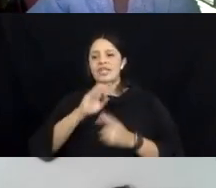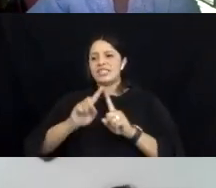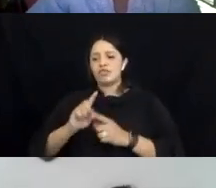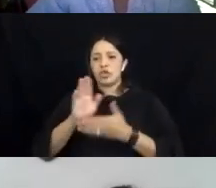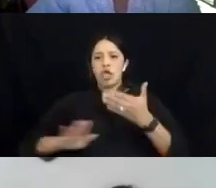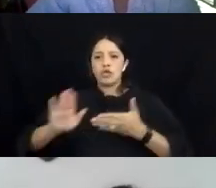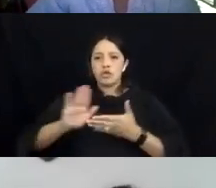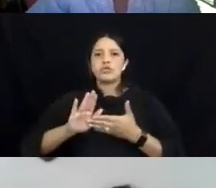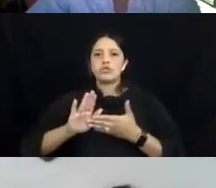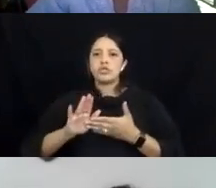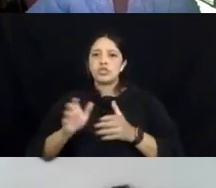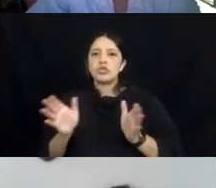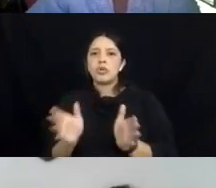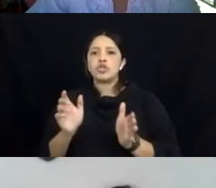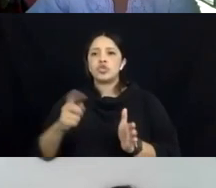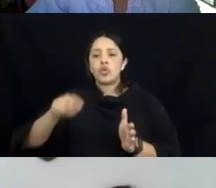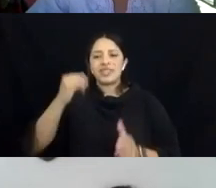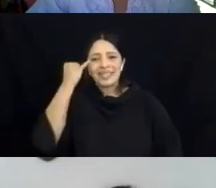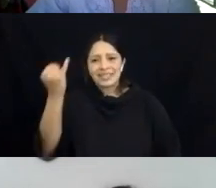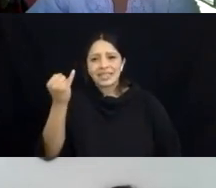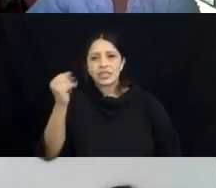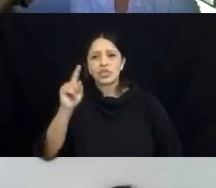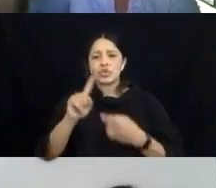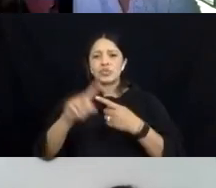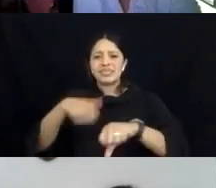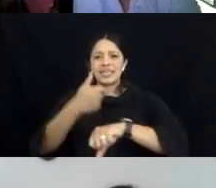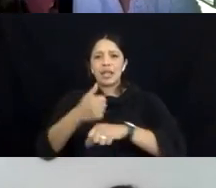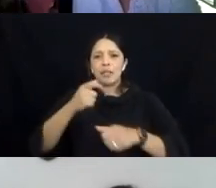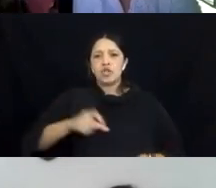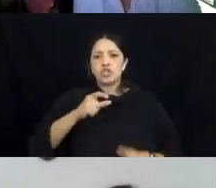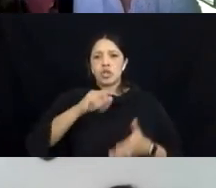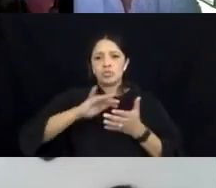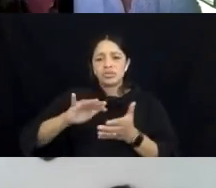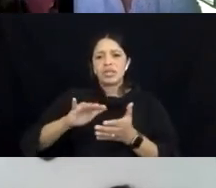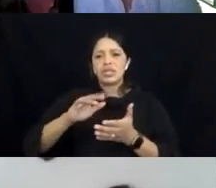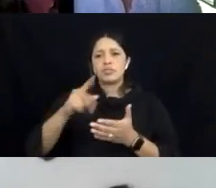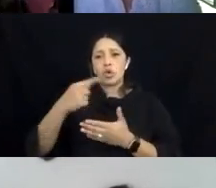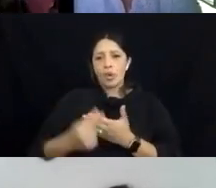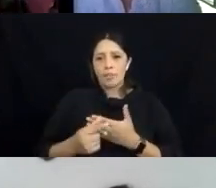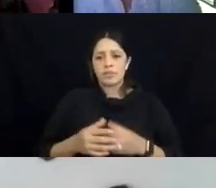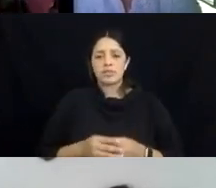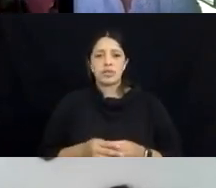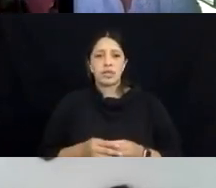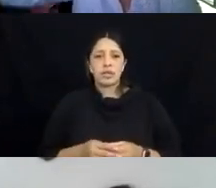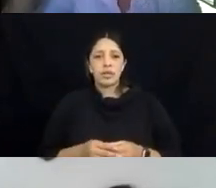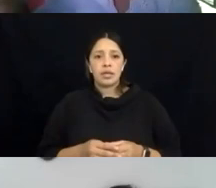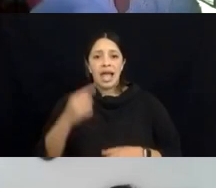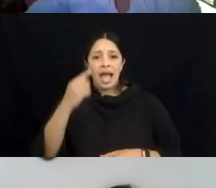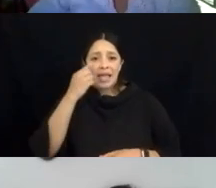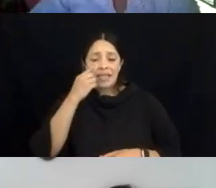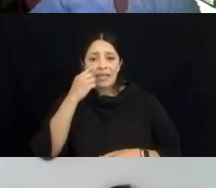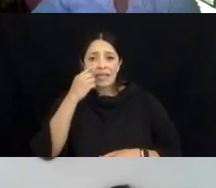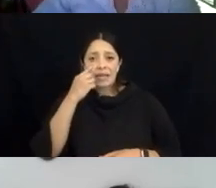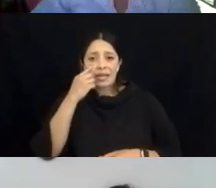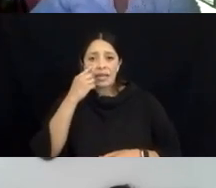and way to gain higher access. I think if we're able to acknowledge that